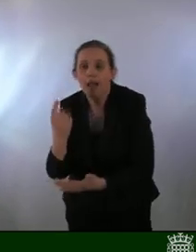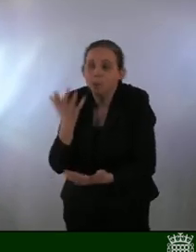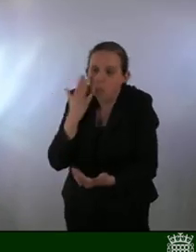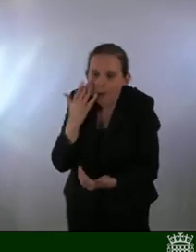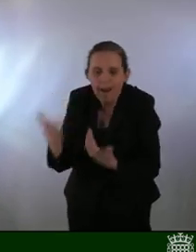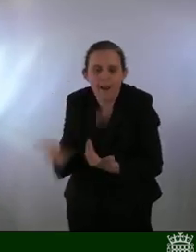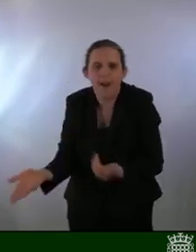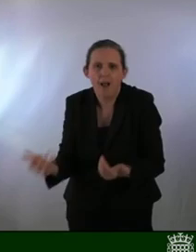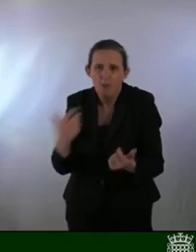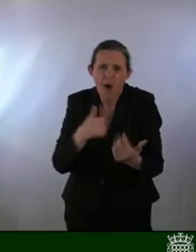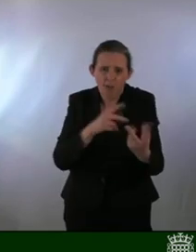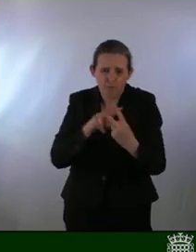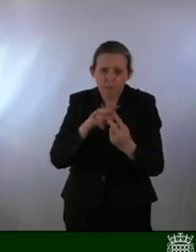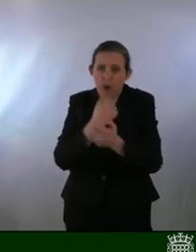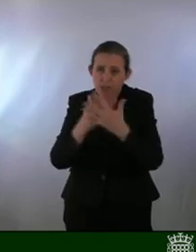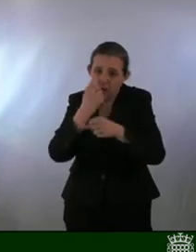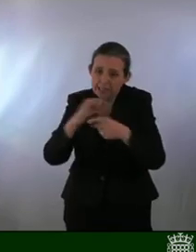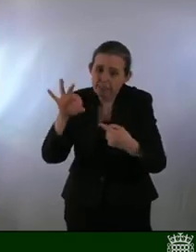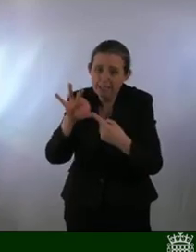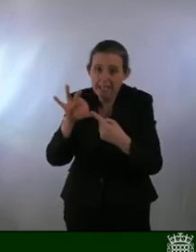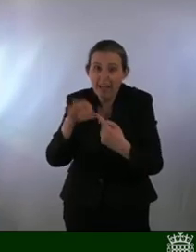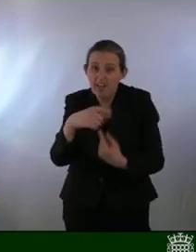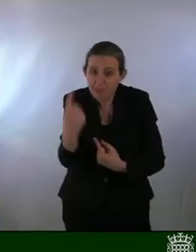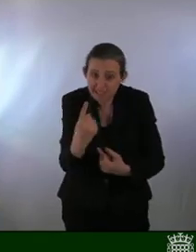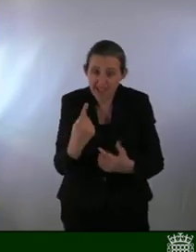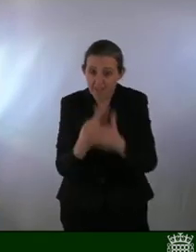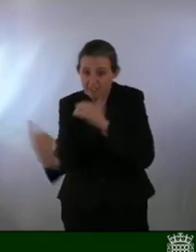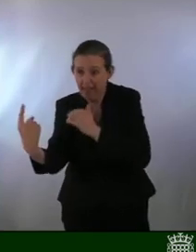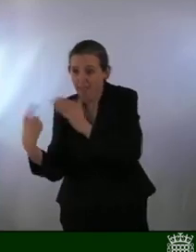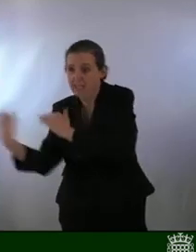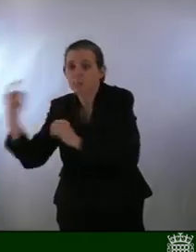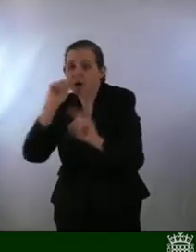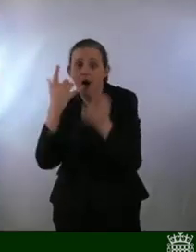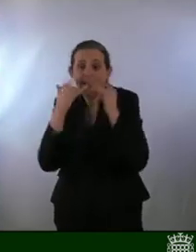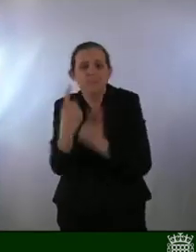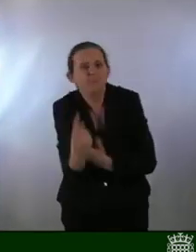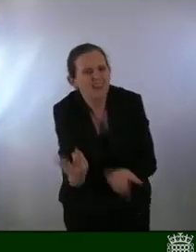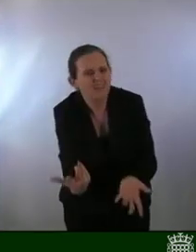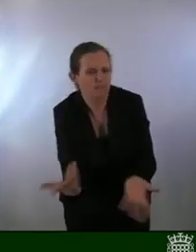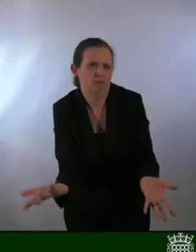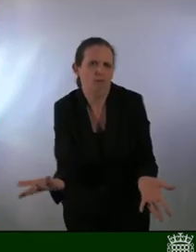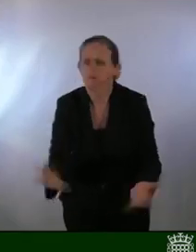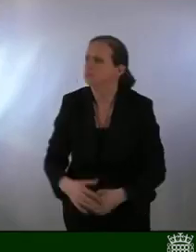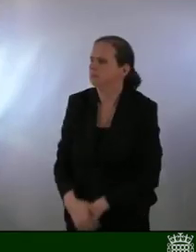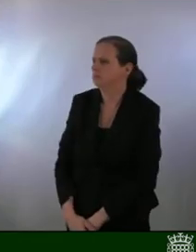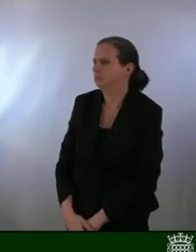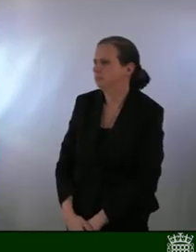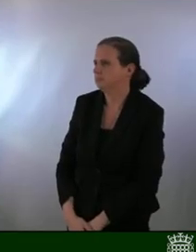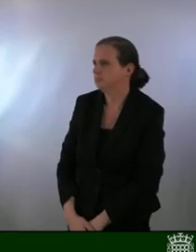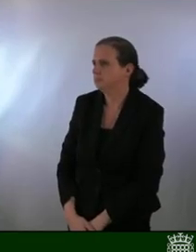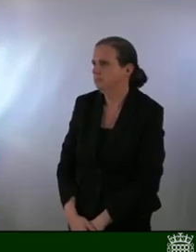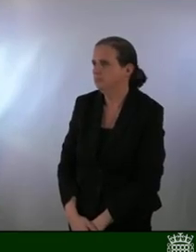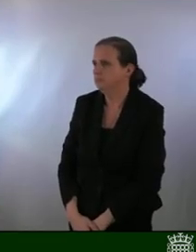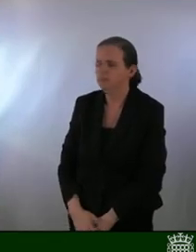when? Because I've been contacted by GPs self-isolating because they cannot get tests. Mr. Speaker, the answer is yes.